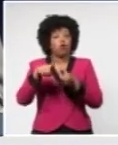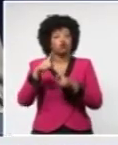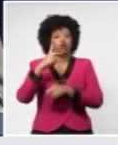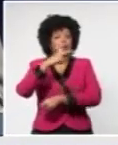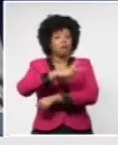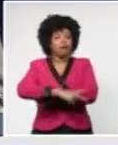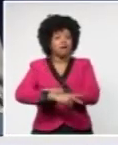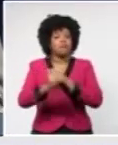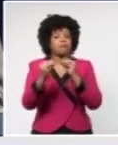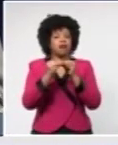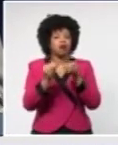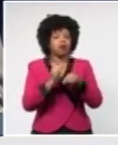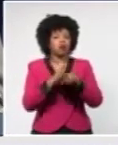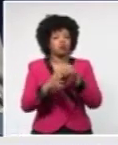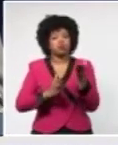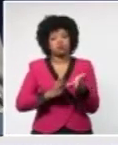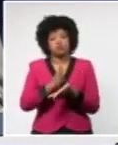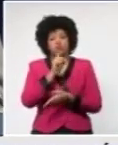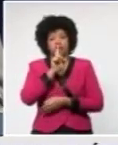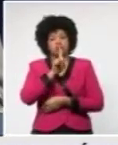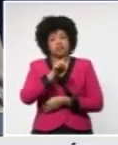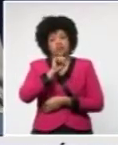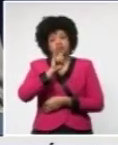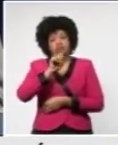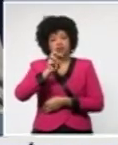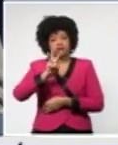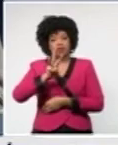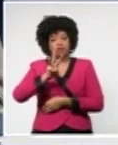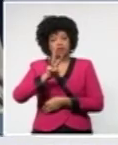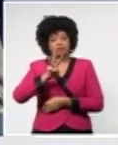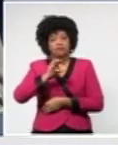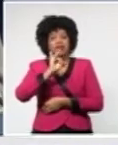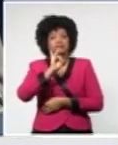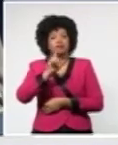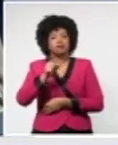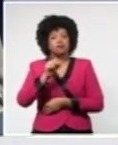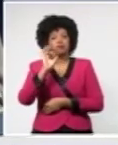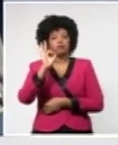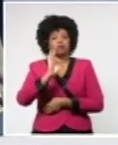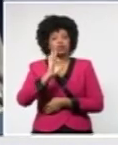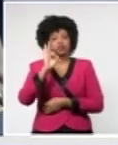the same number remains. We have 163 patients, 7%.